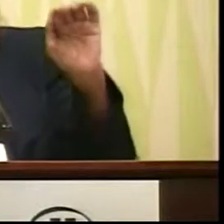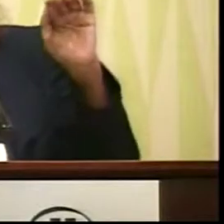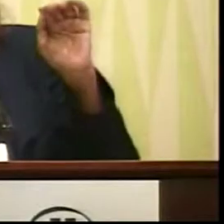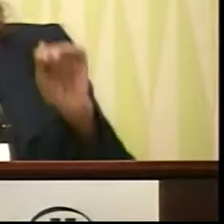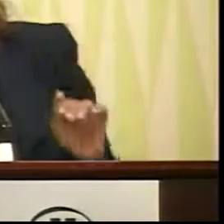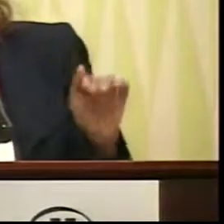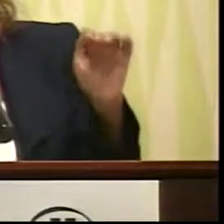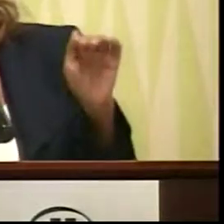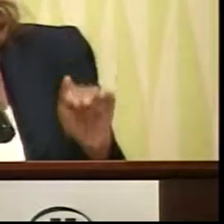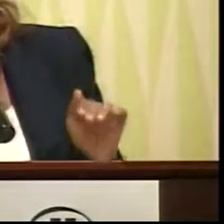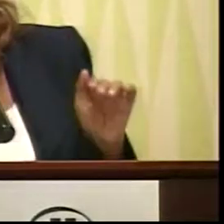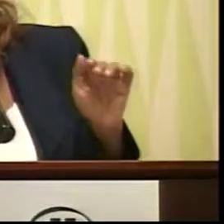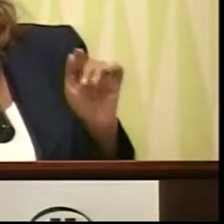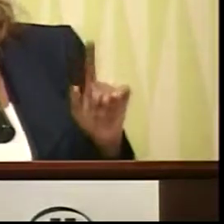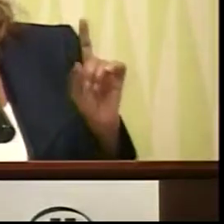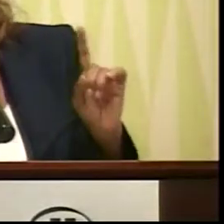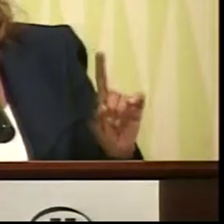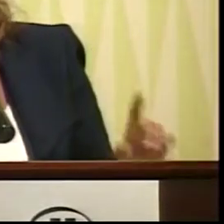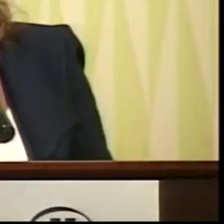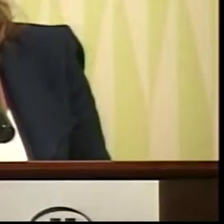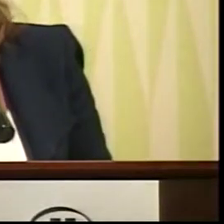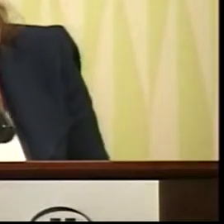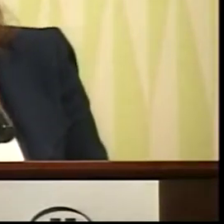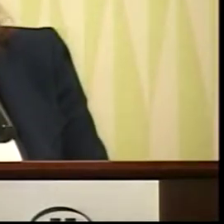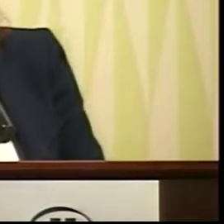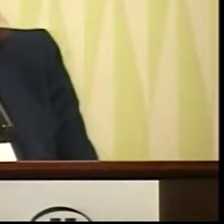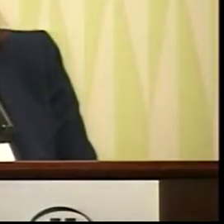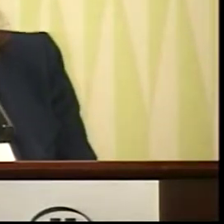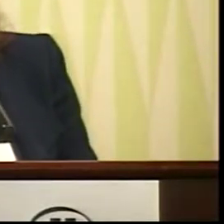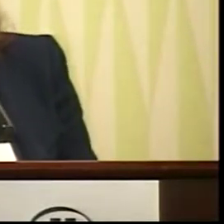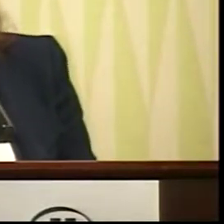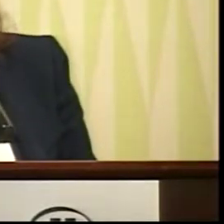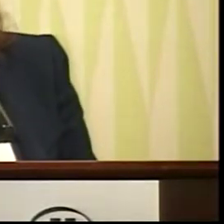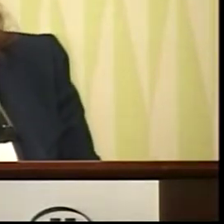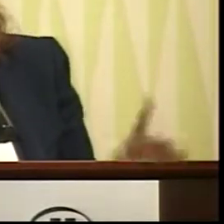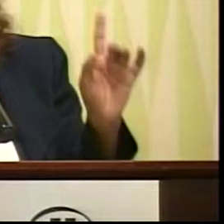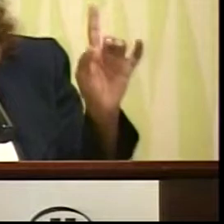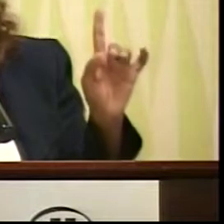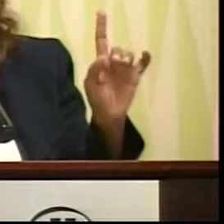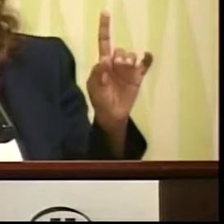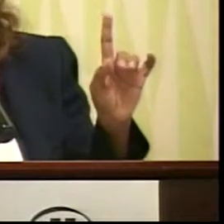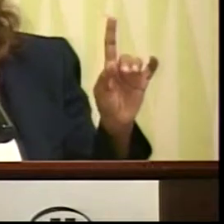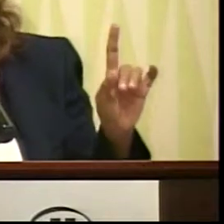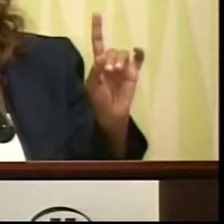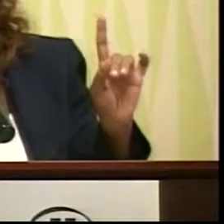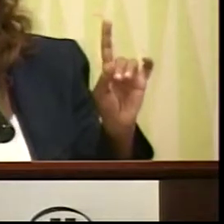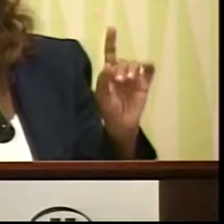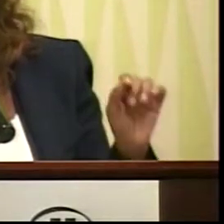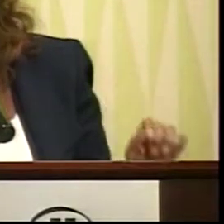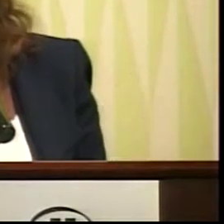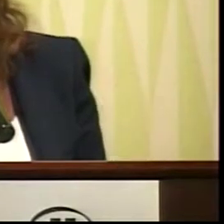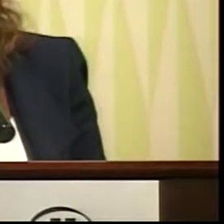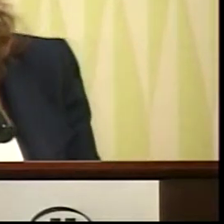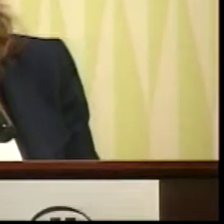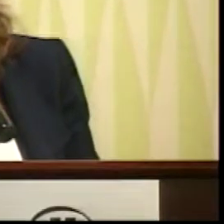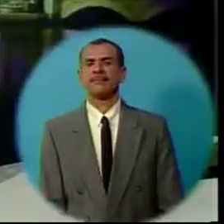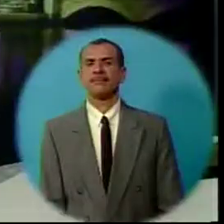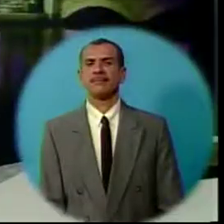changed 9 laws and 13 regulations in 3 months. And there we go. That's the issue.